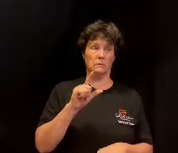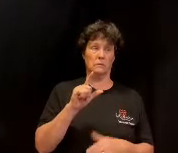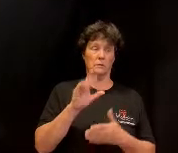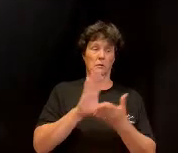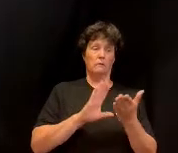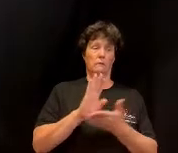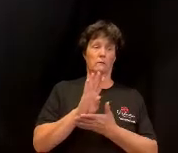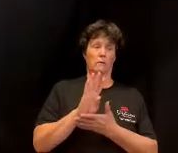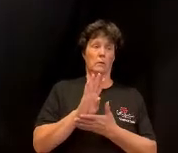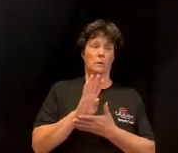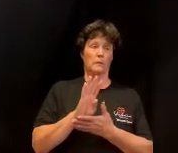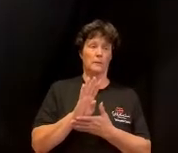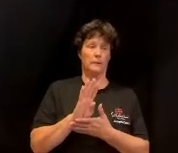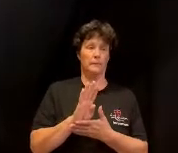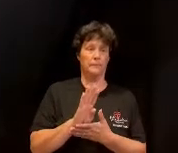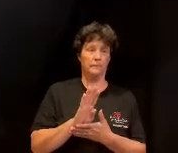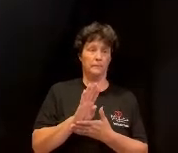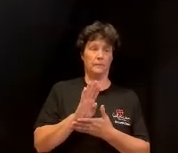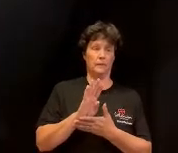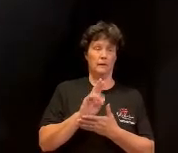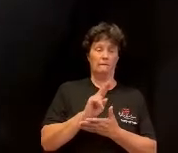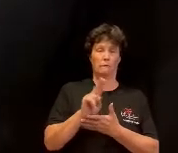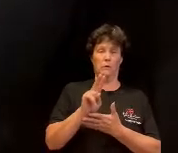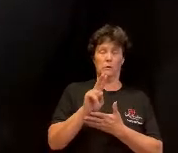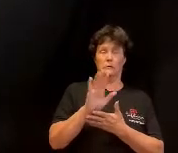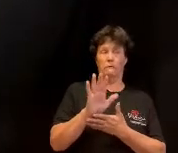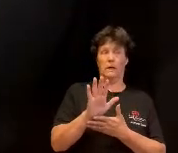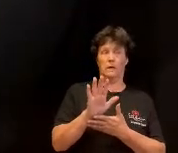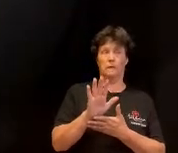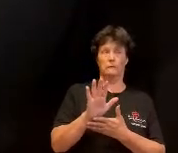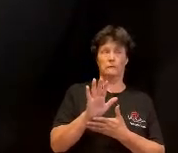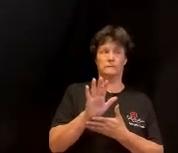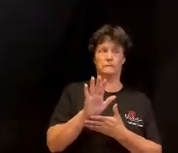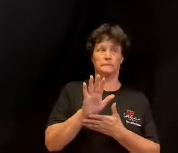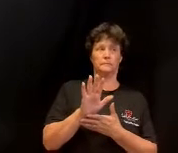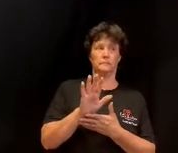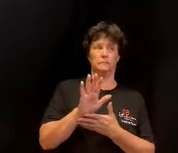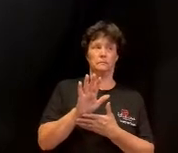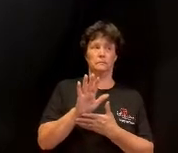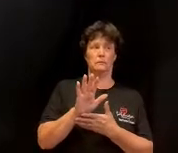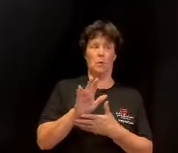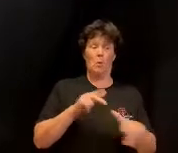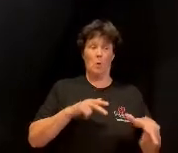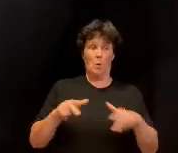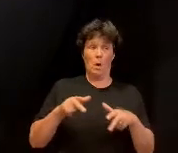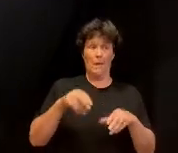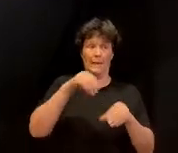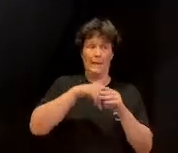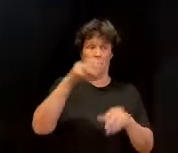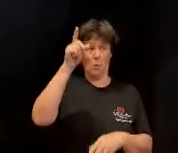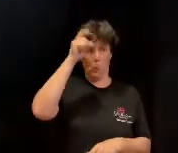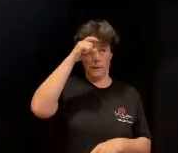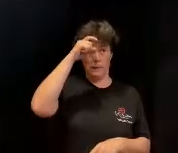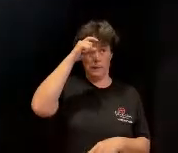Colossians chapter 4, verse 5. What's he say right there? He says, what? Walk in what?